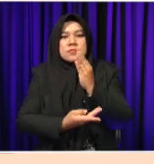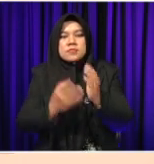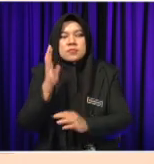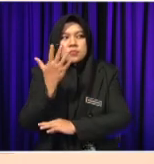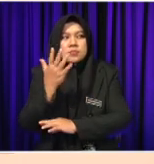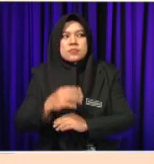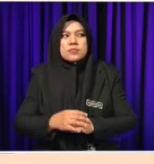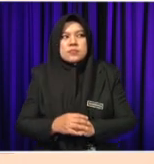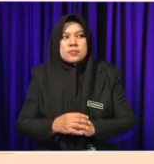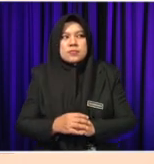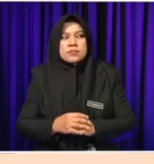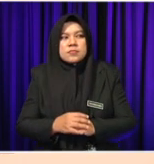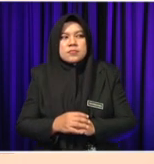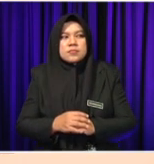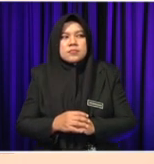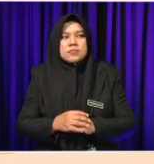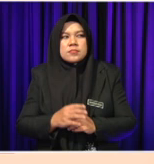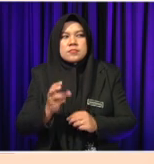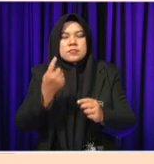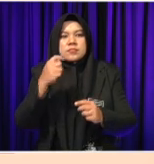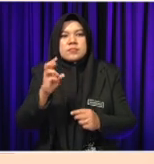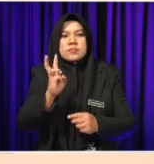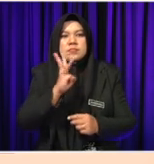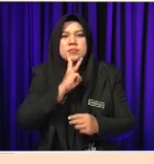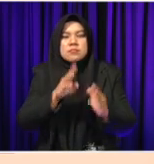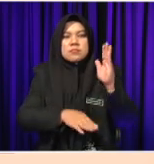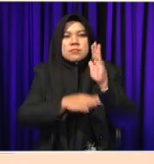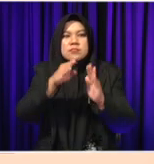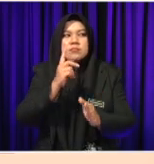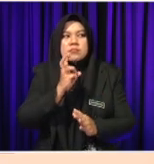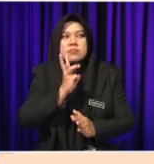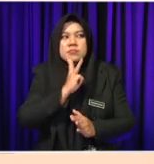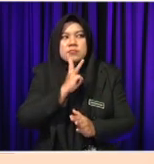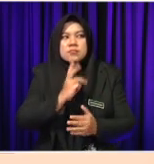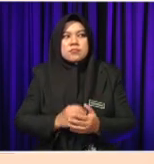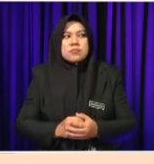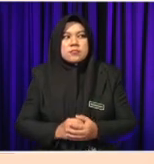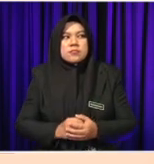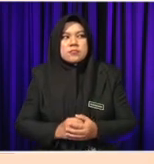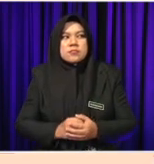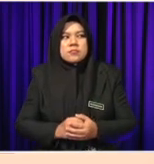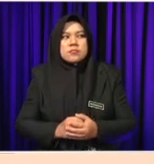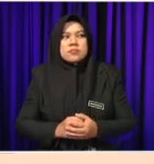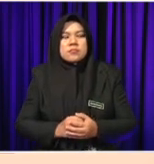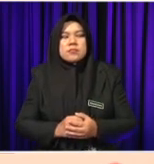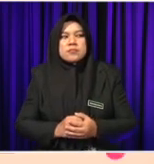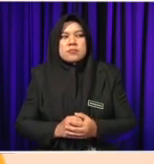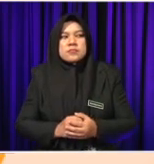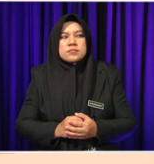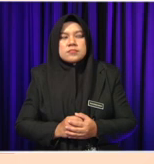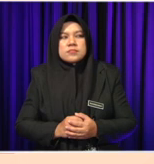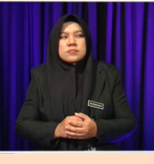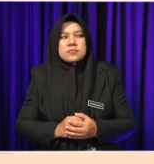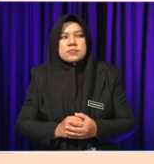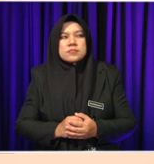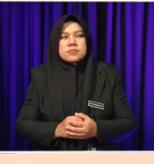Should we waste the water? Waste the water? It's waste the water, Hafiz? Waste the water.